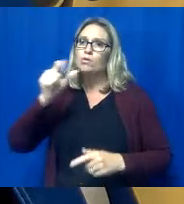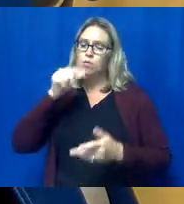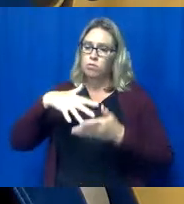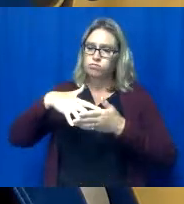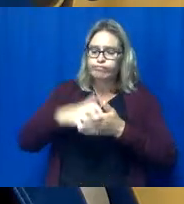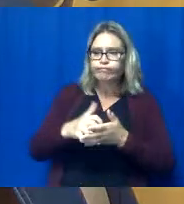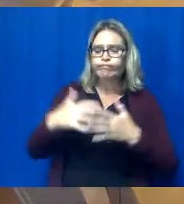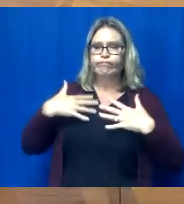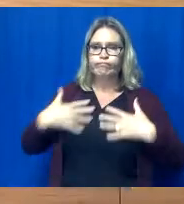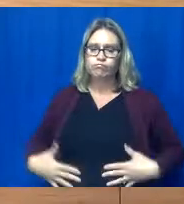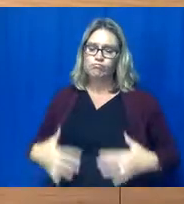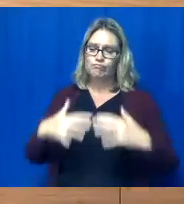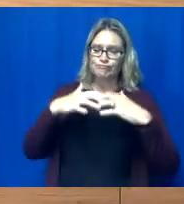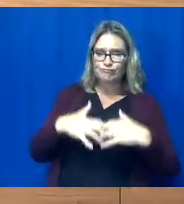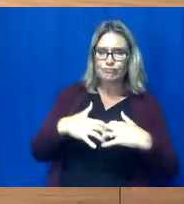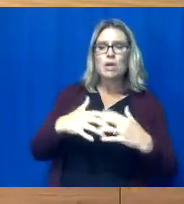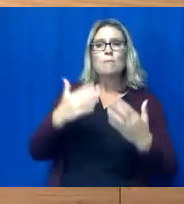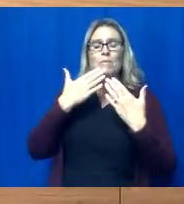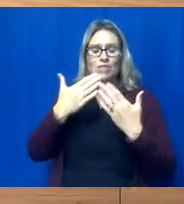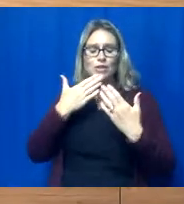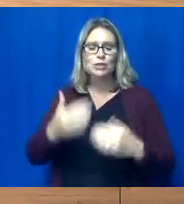communities.